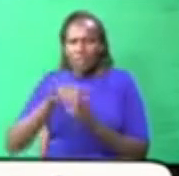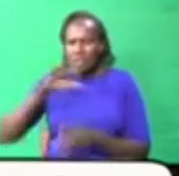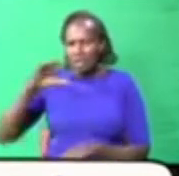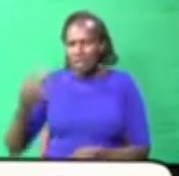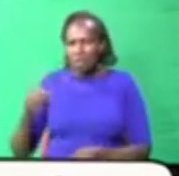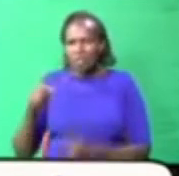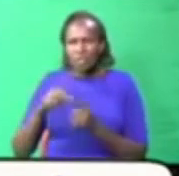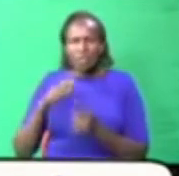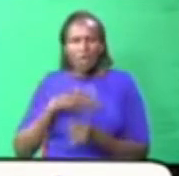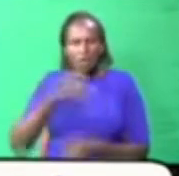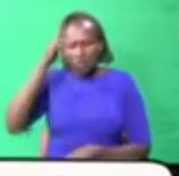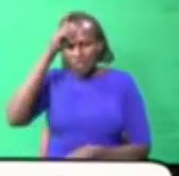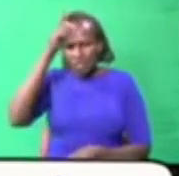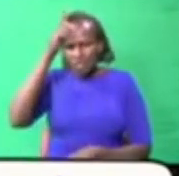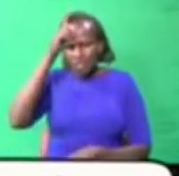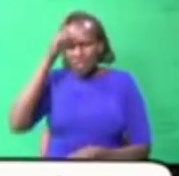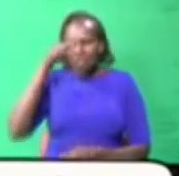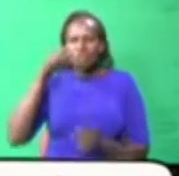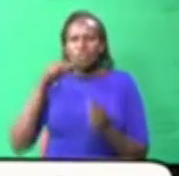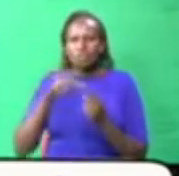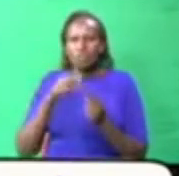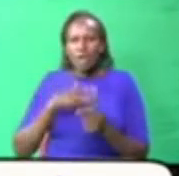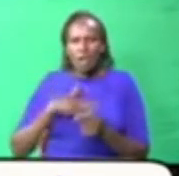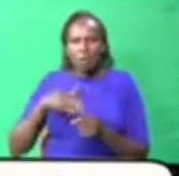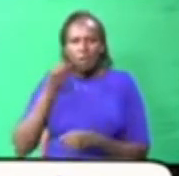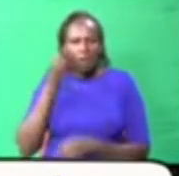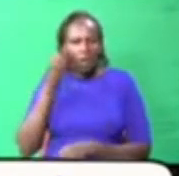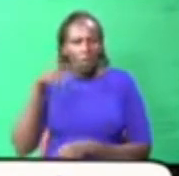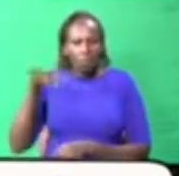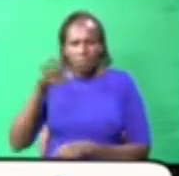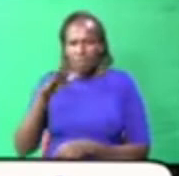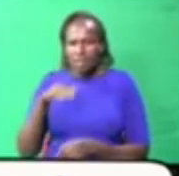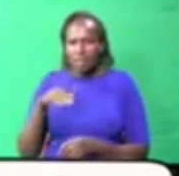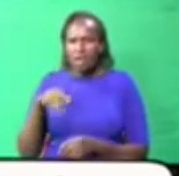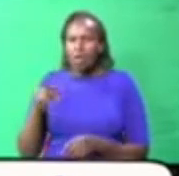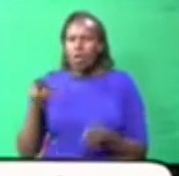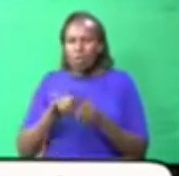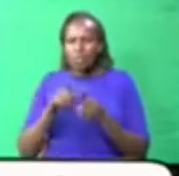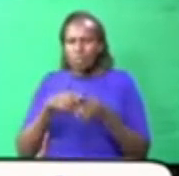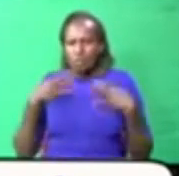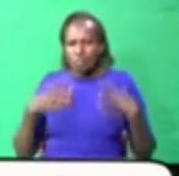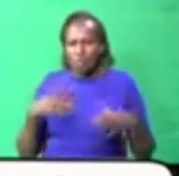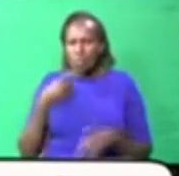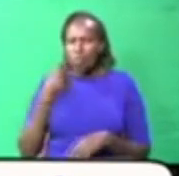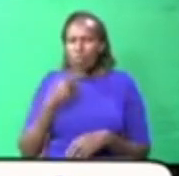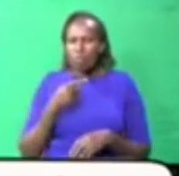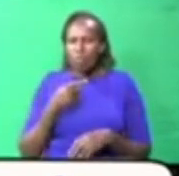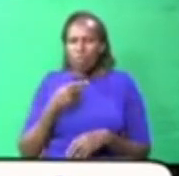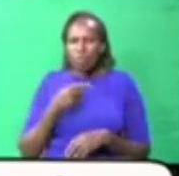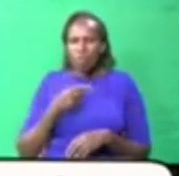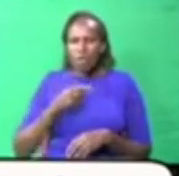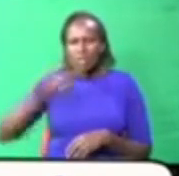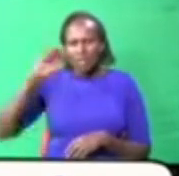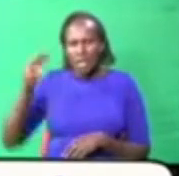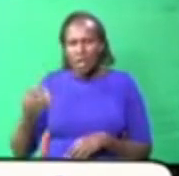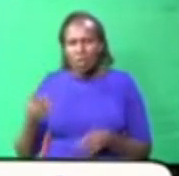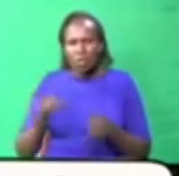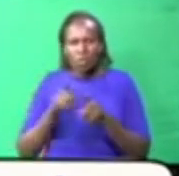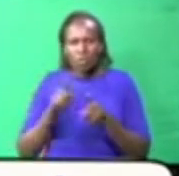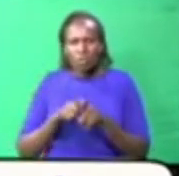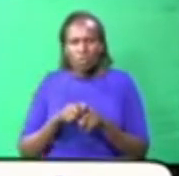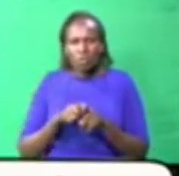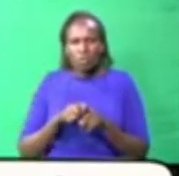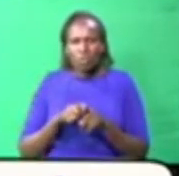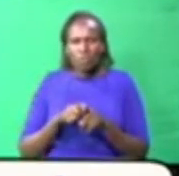our villages, to our estates. Oh God, hata walio kwenye miji mikubwa na hata kwenye vitongoji